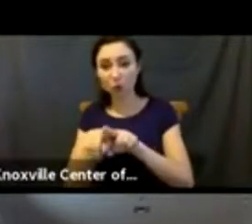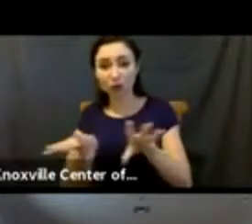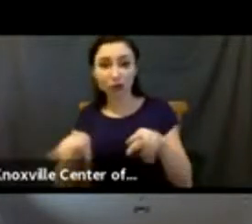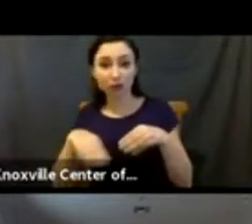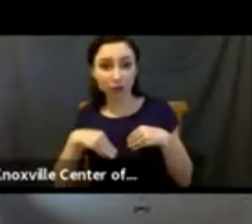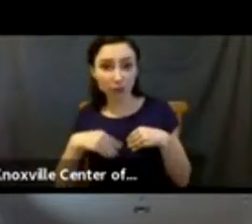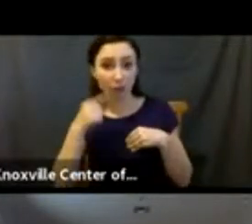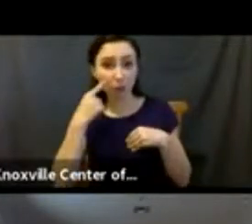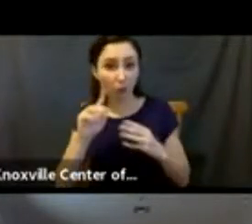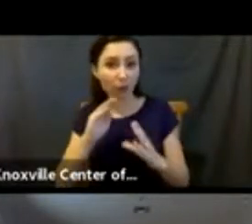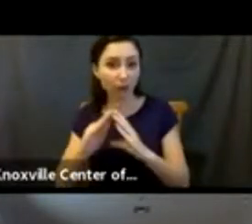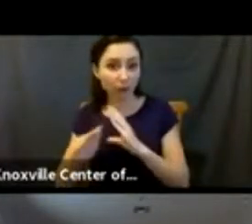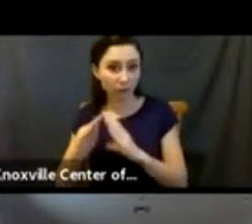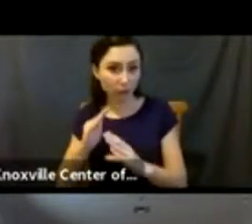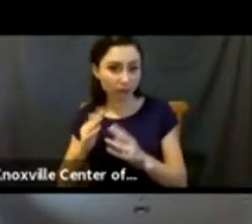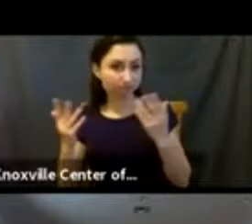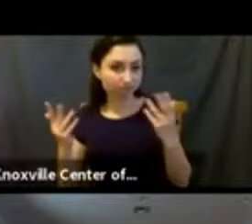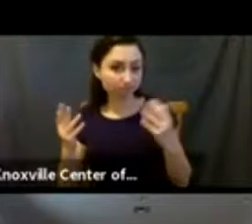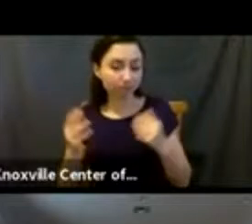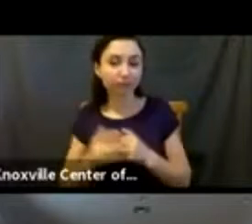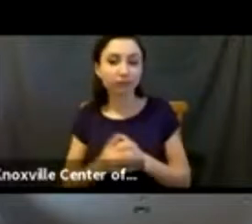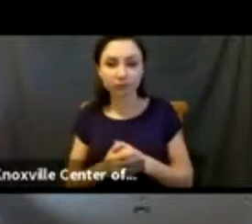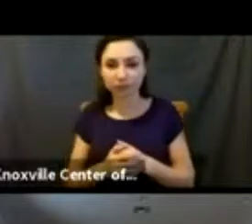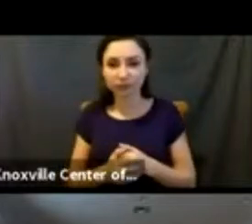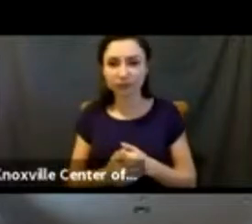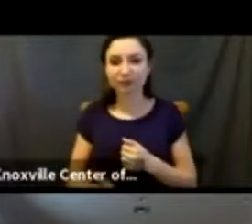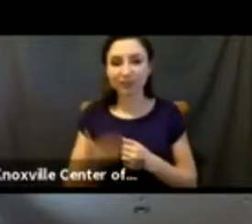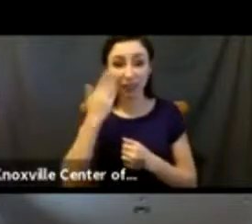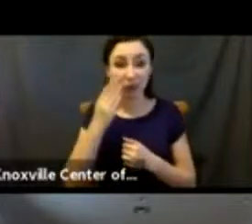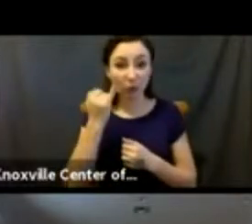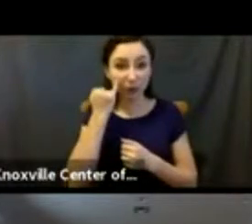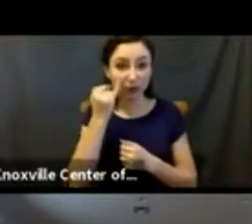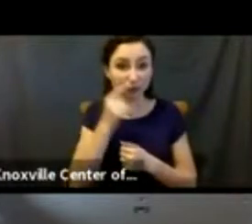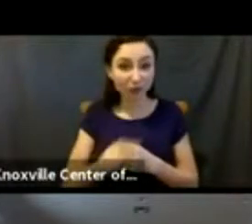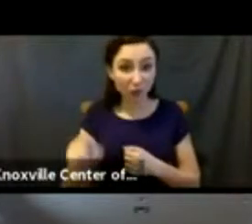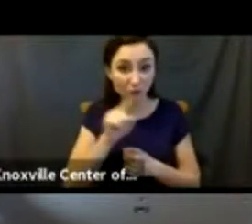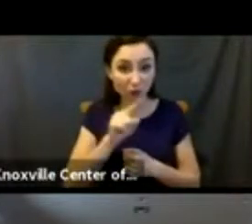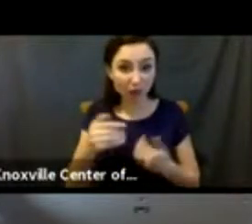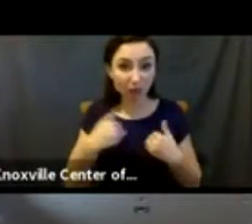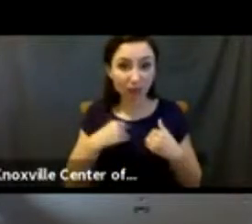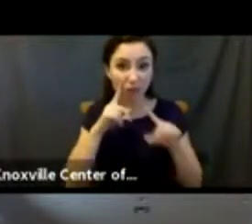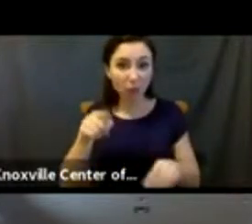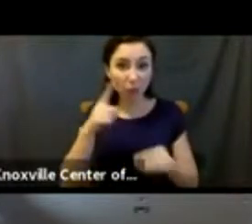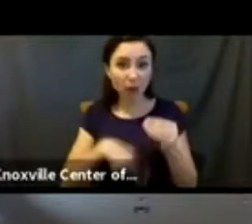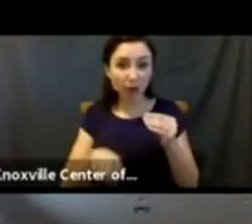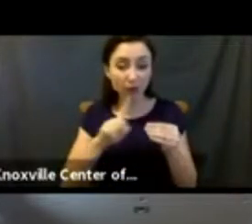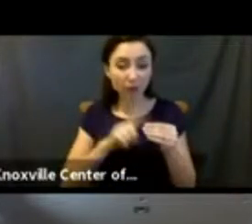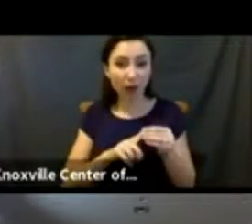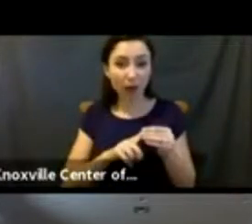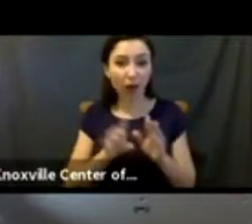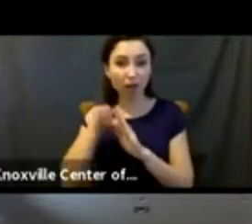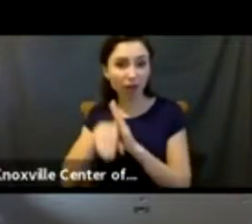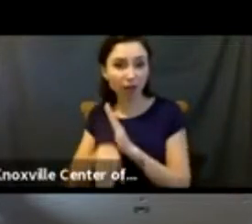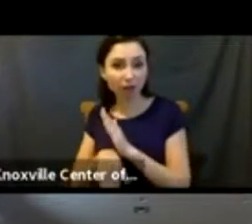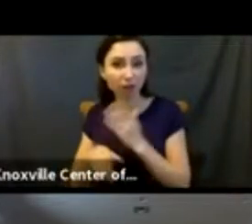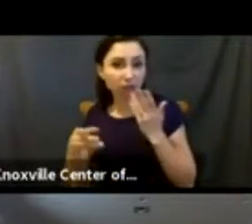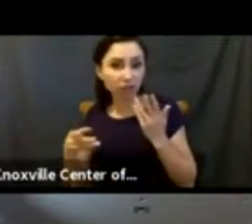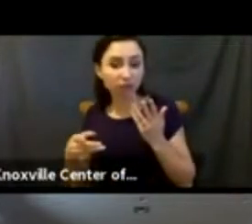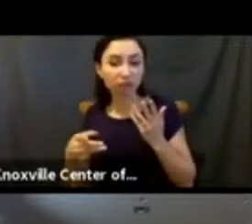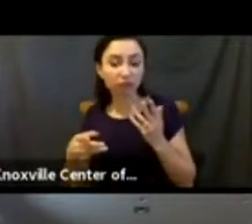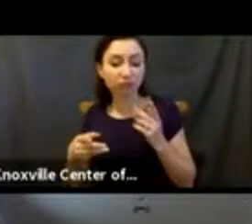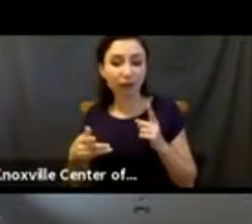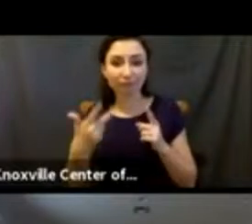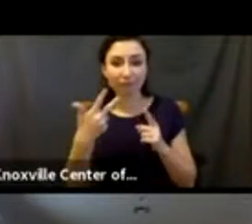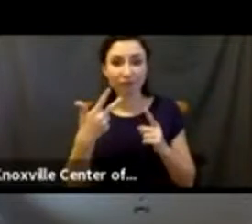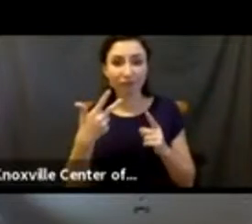our community? So I don't know if anybody else has any other reports on de-escalation, but at least 3 counties